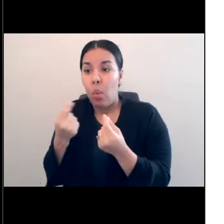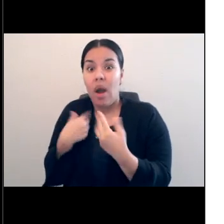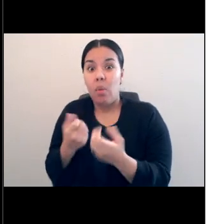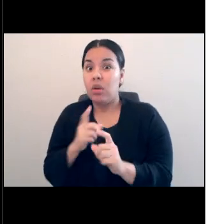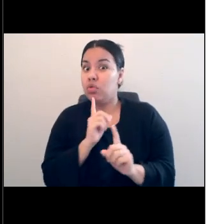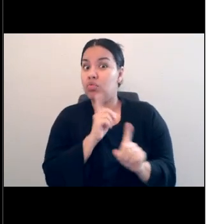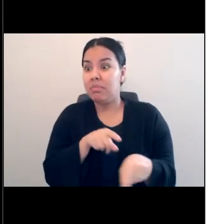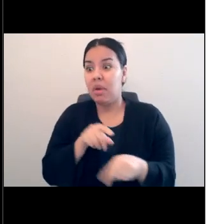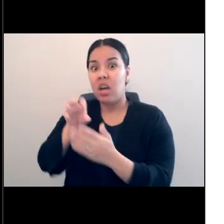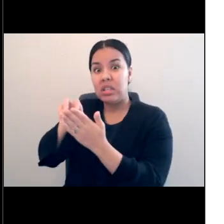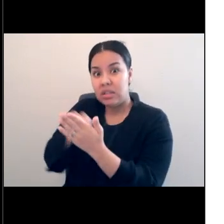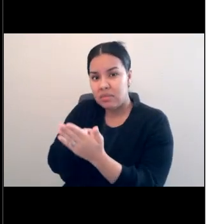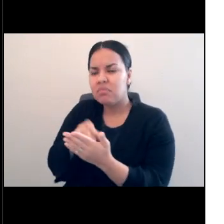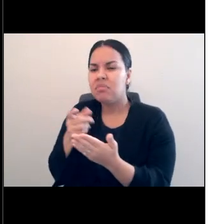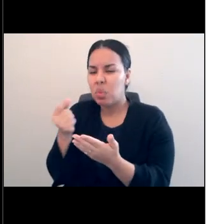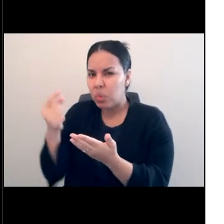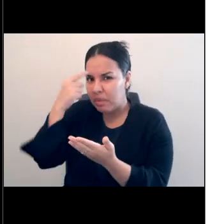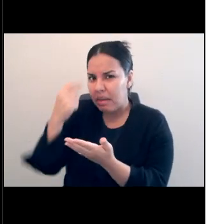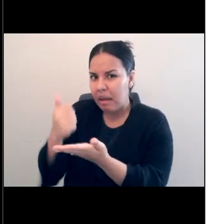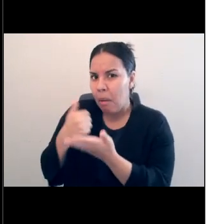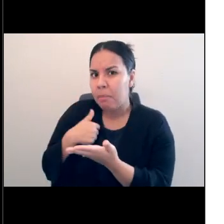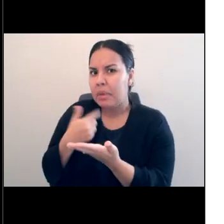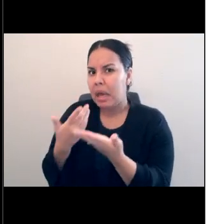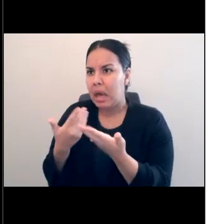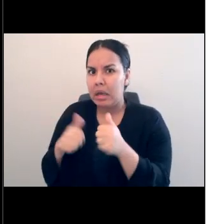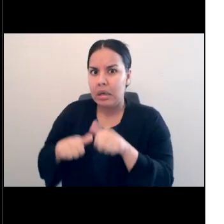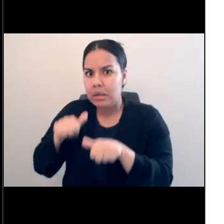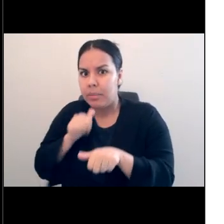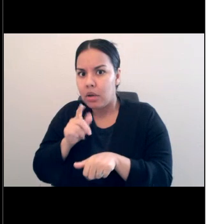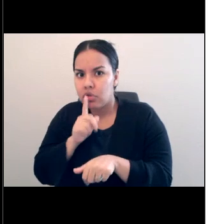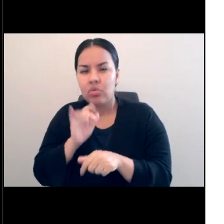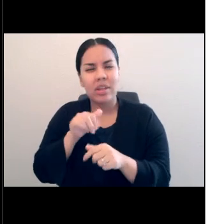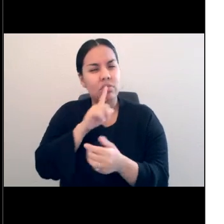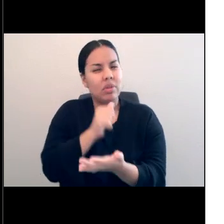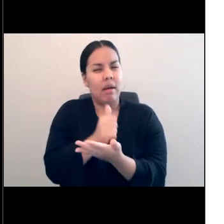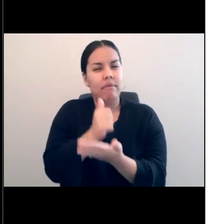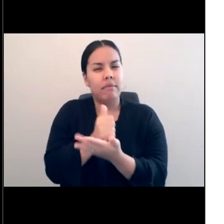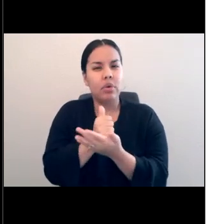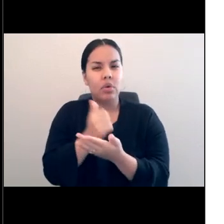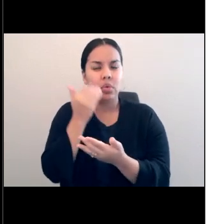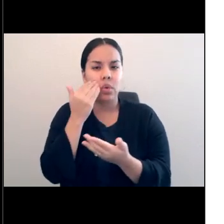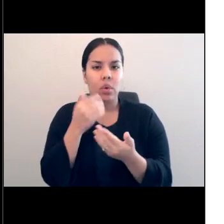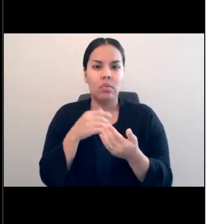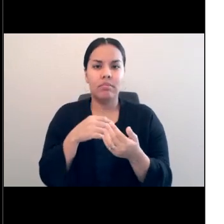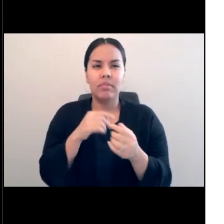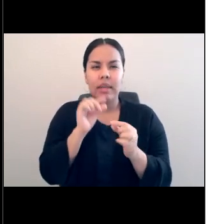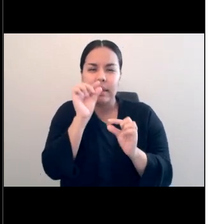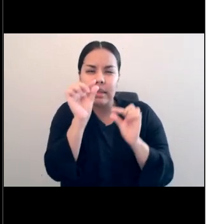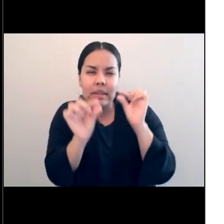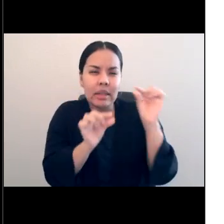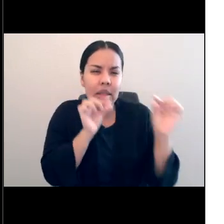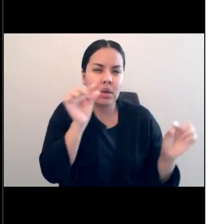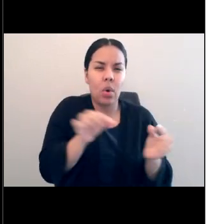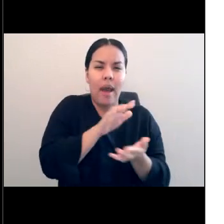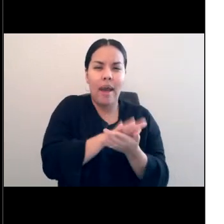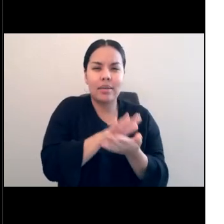me. All right, so that's really helpful for the minutia of navigating academic experiences that we aren't directly